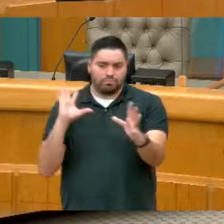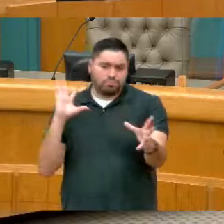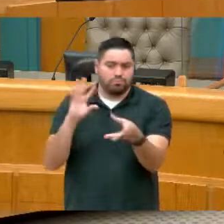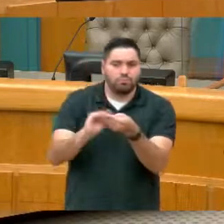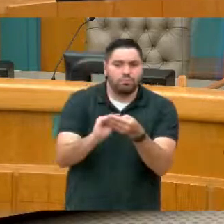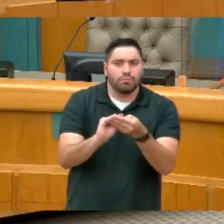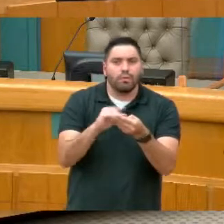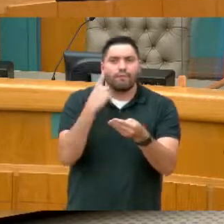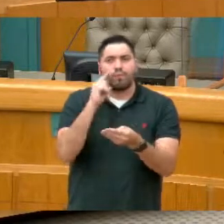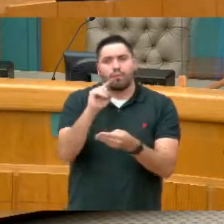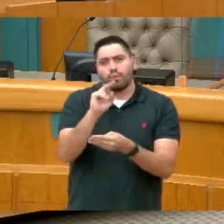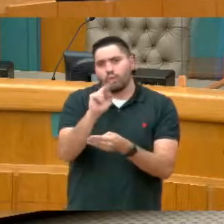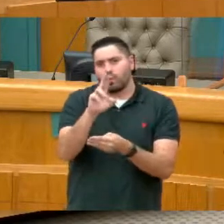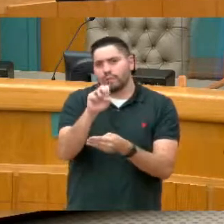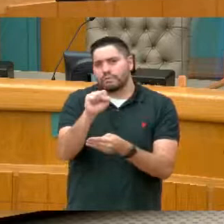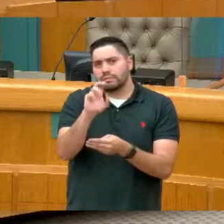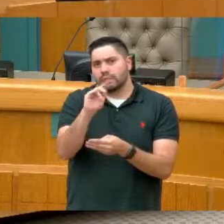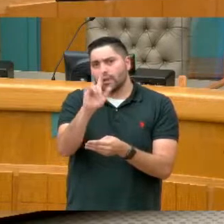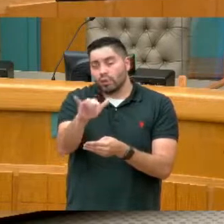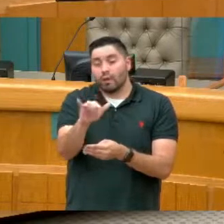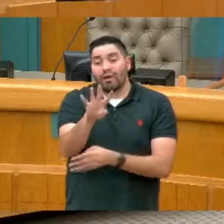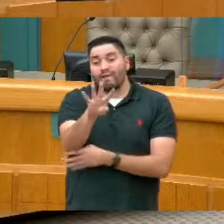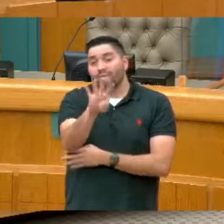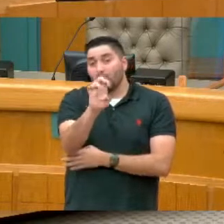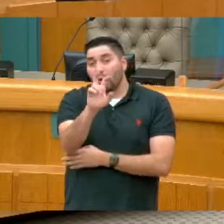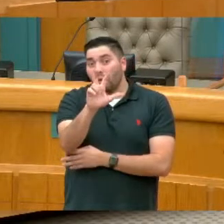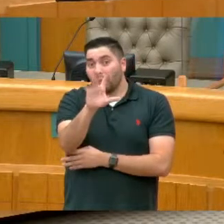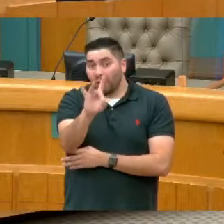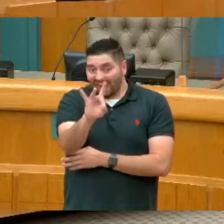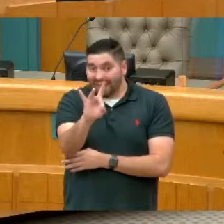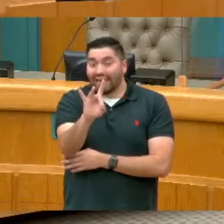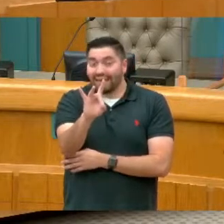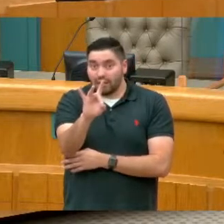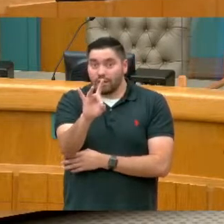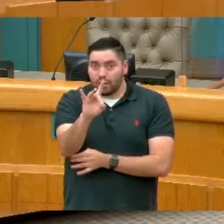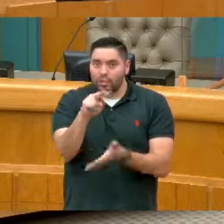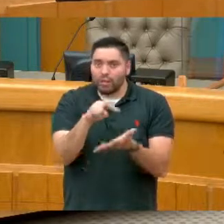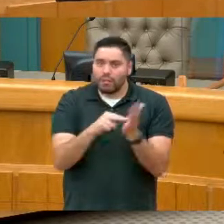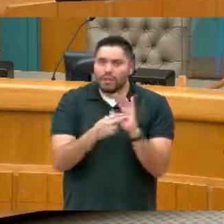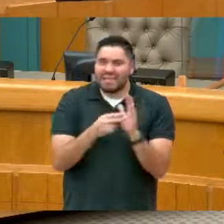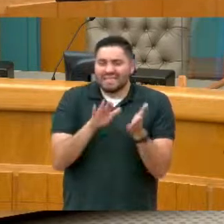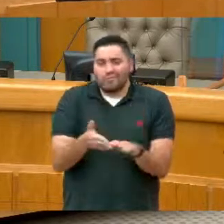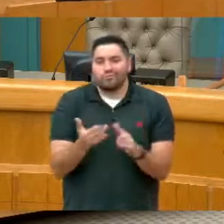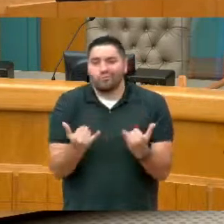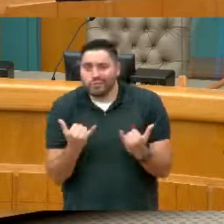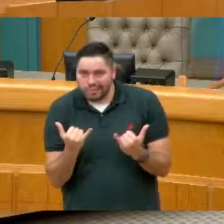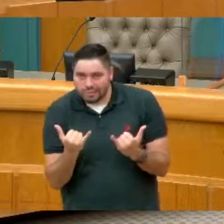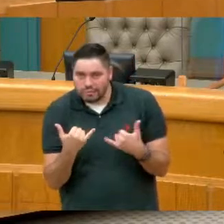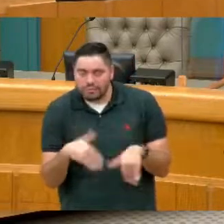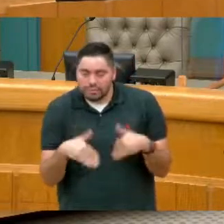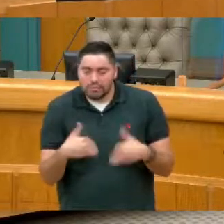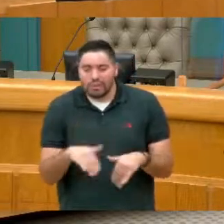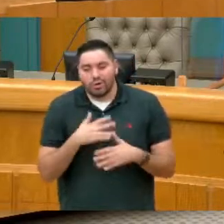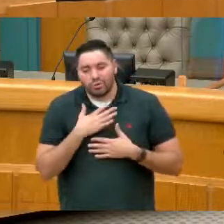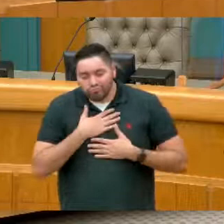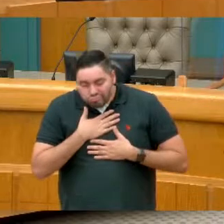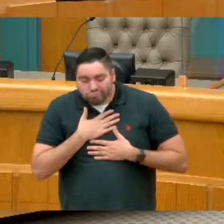these individuals will do well, recover completely, and will leave the hospital soon.